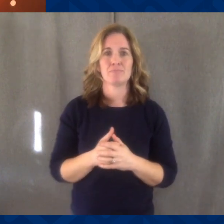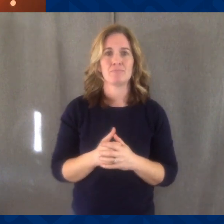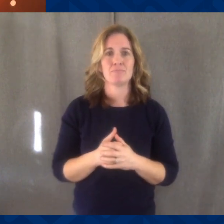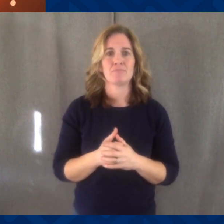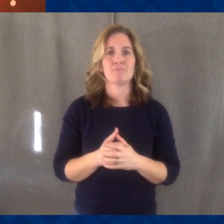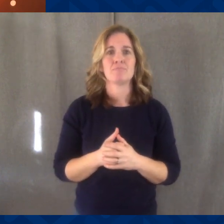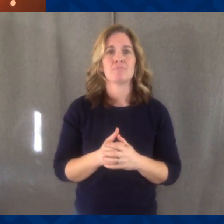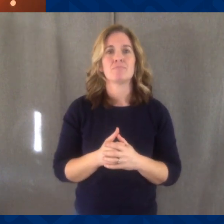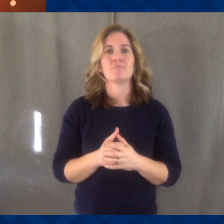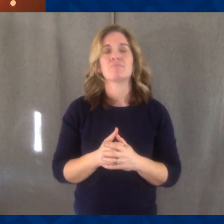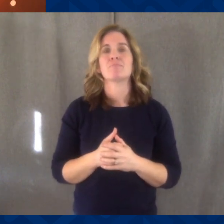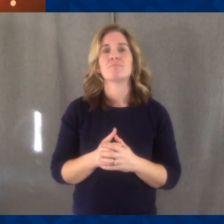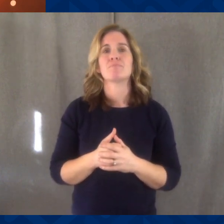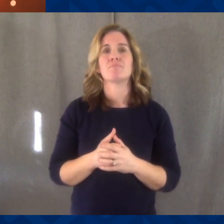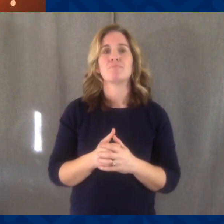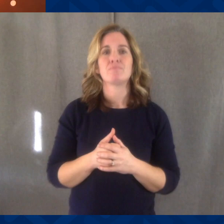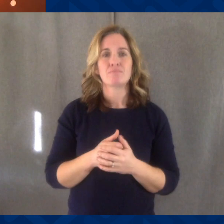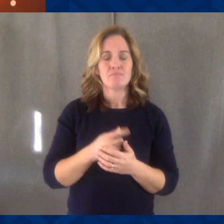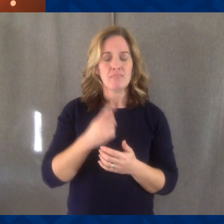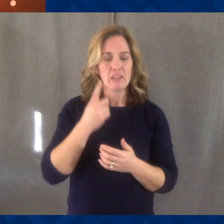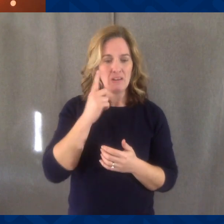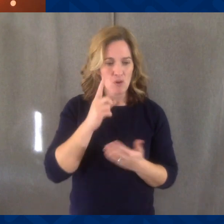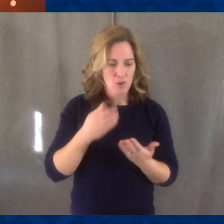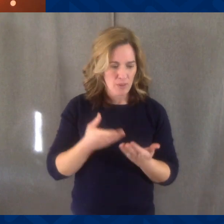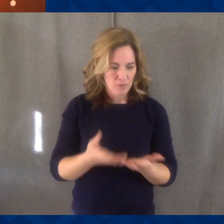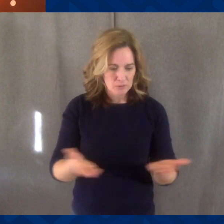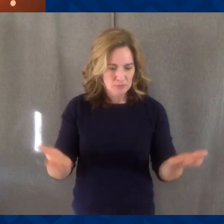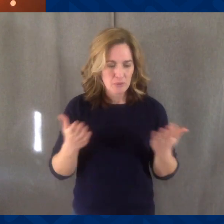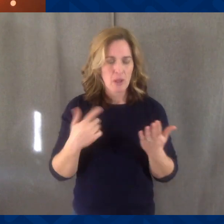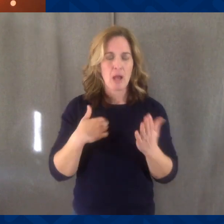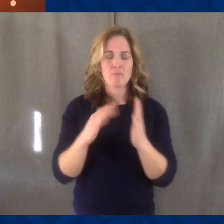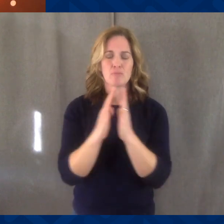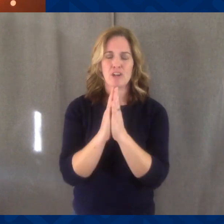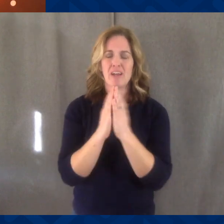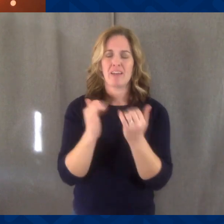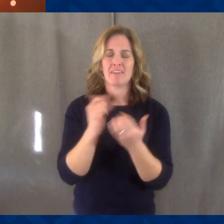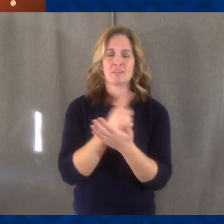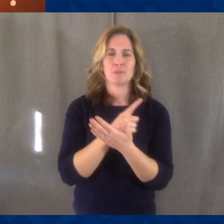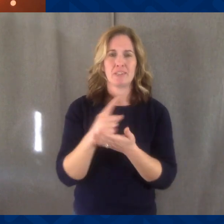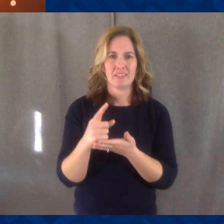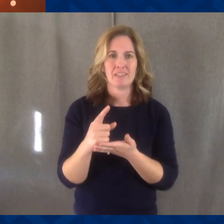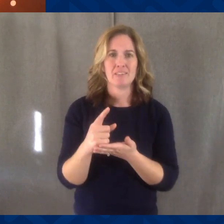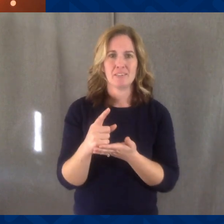And for those of you that might apply to, I pray that this week in particular,